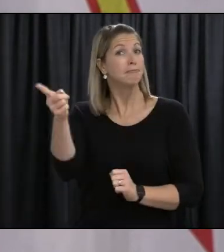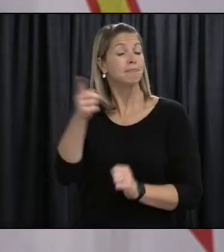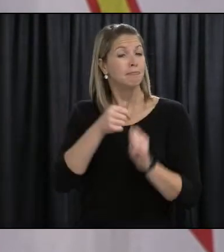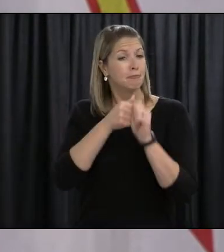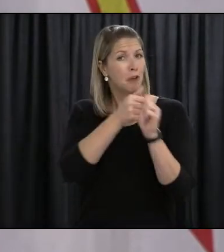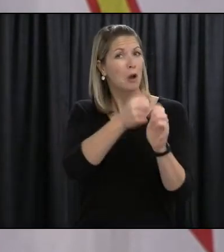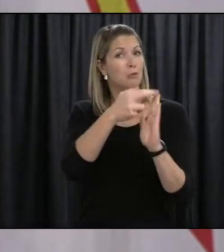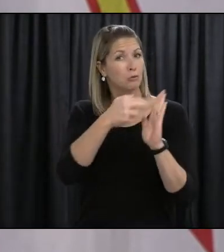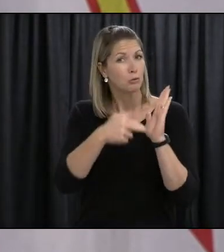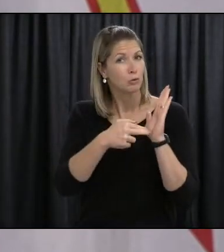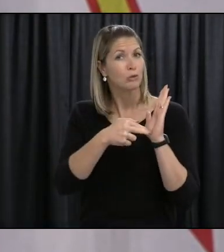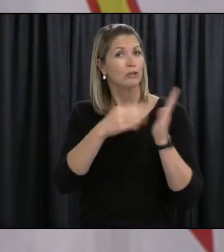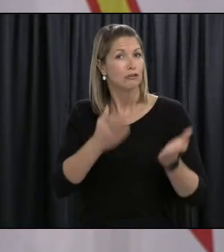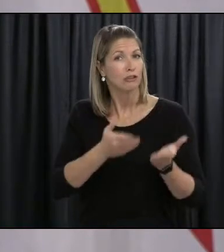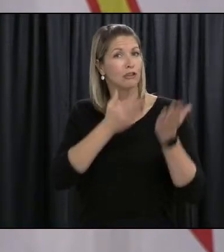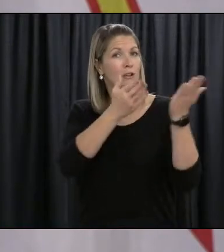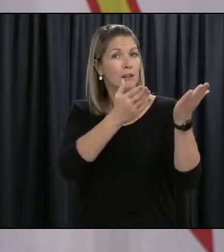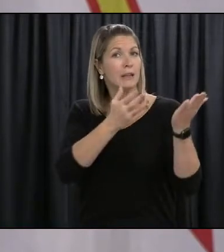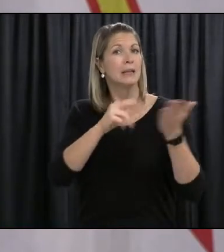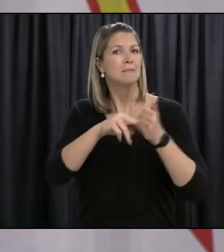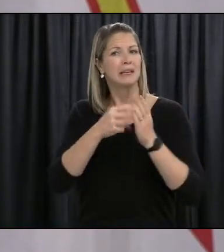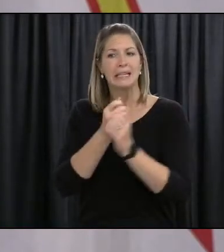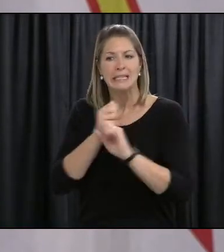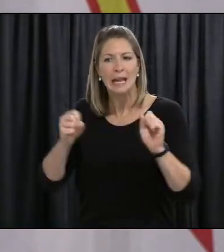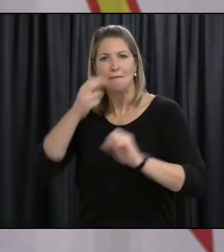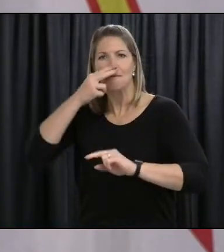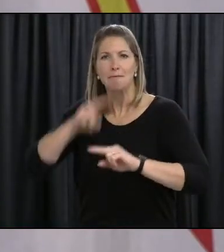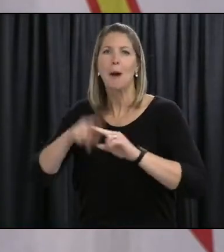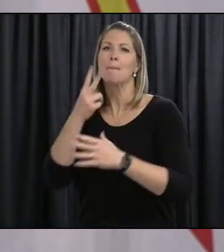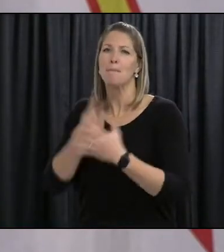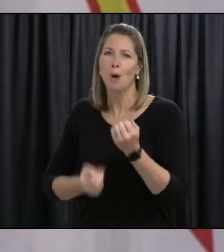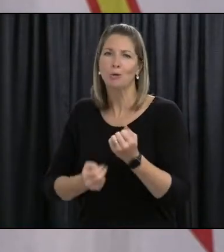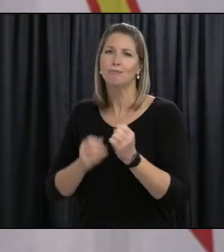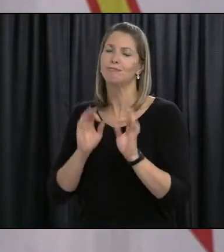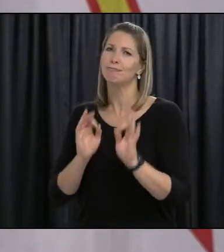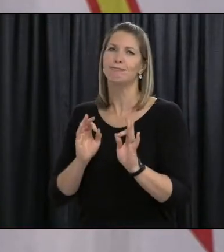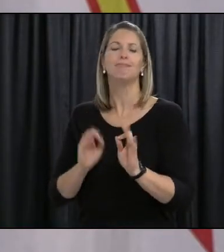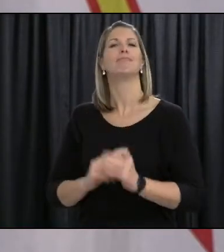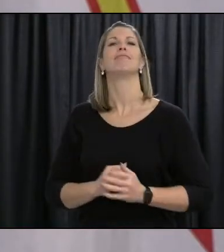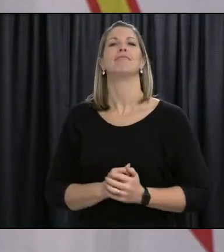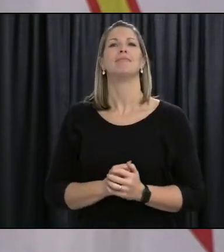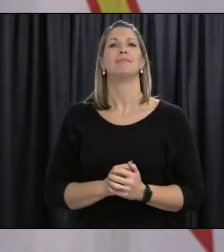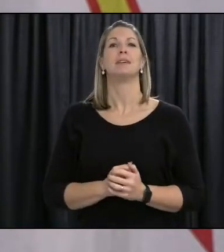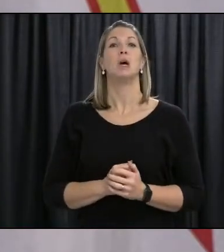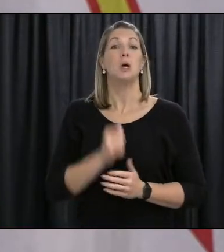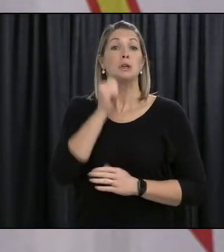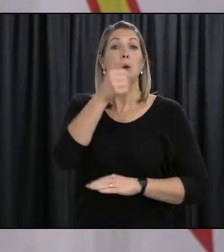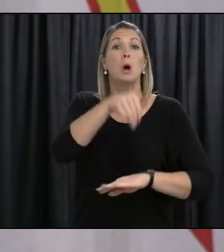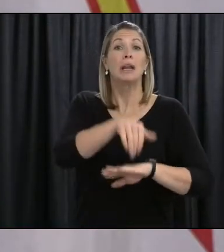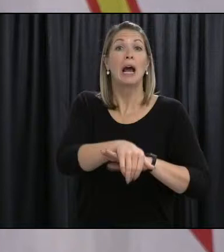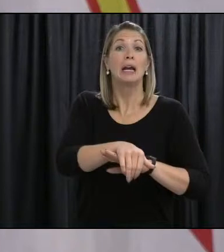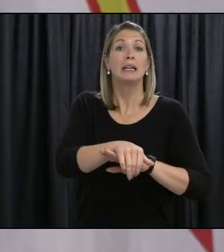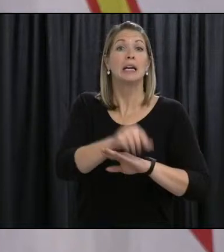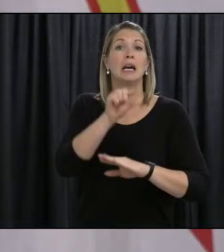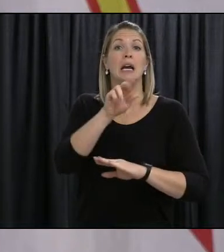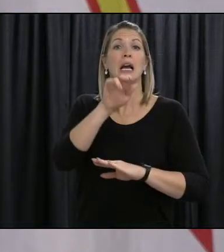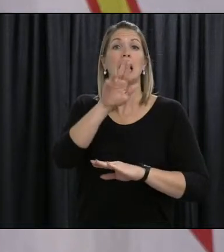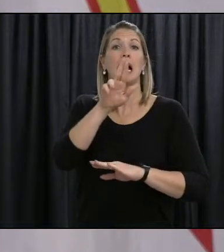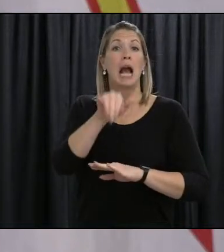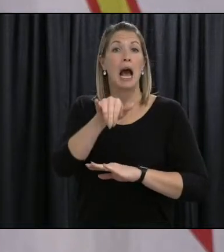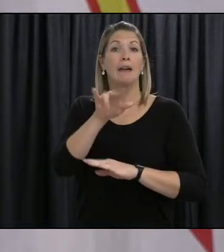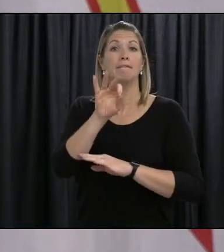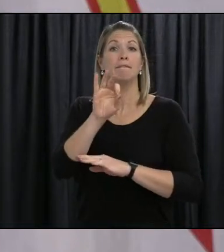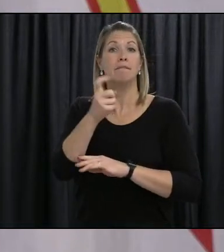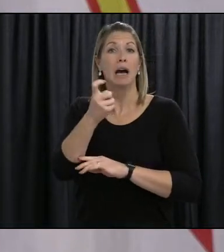and ensuring everyone had a safe and fun Halloween. For anyone planning to commemorate Guy Fawkes Night tomorrow, I would like to take the opportunity